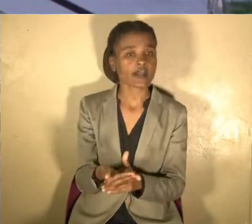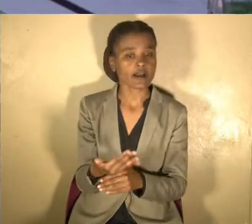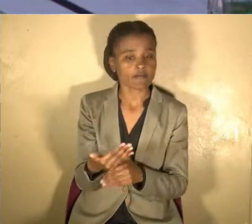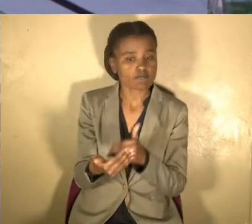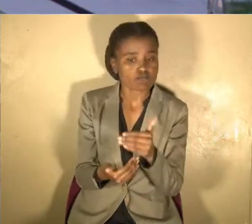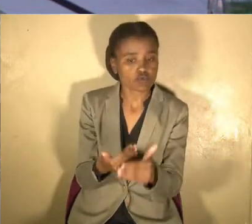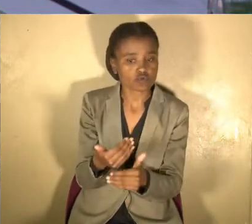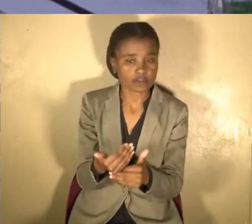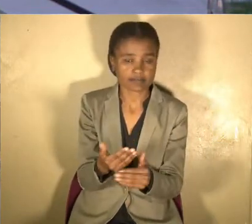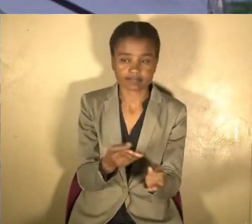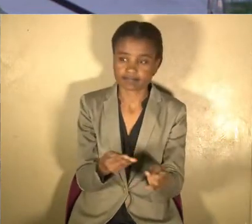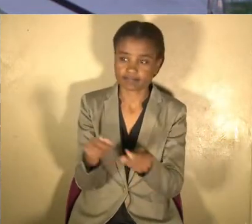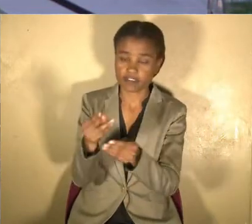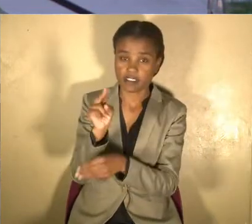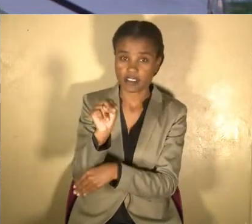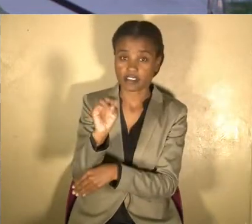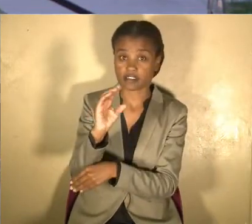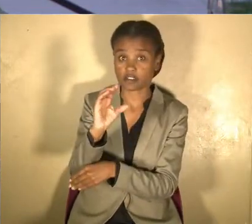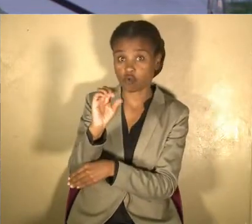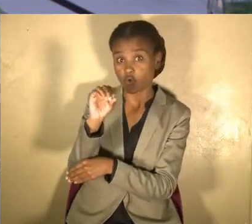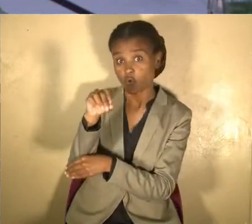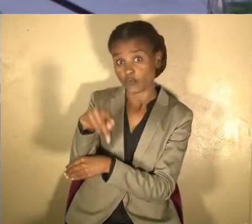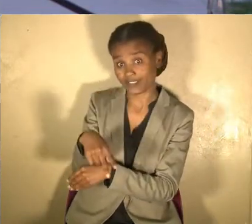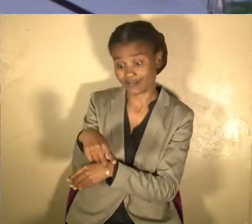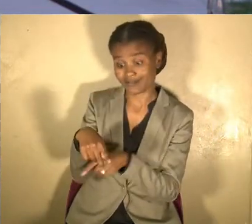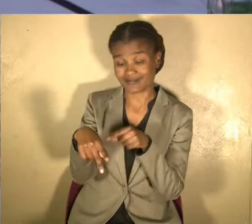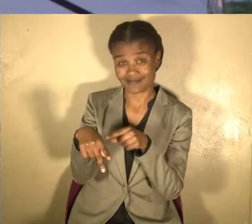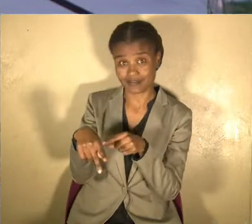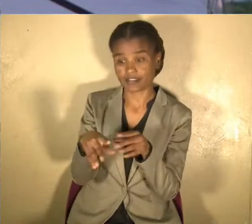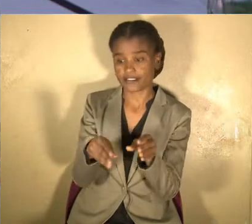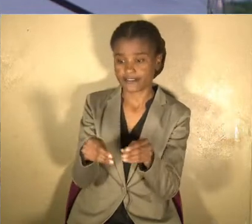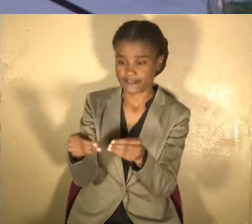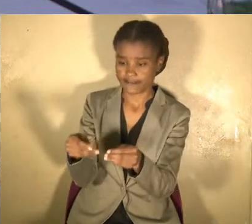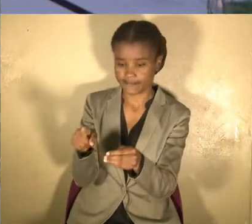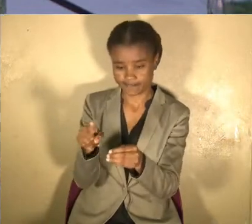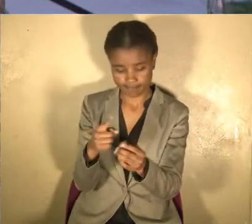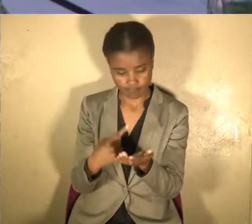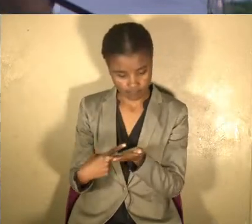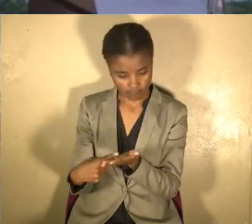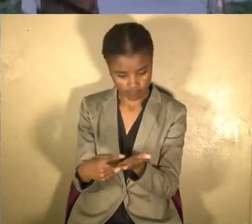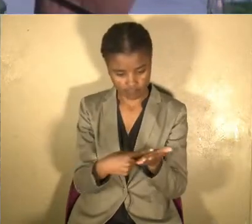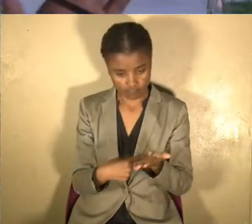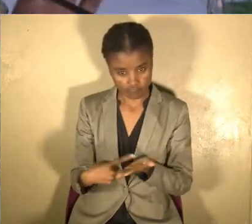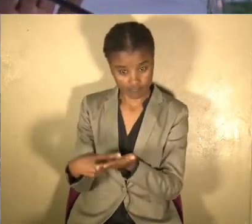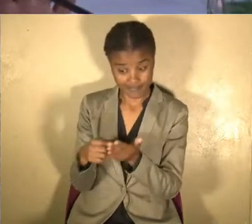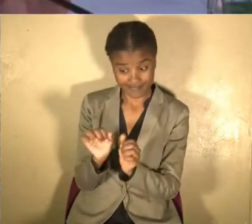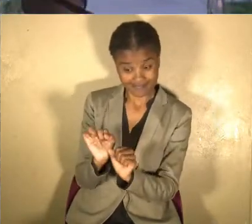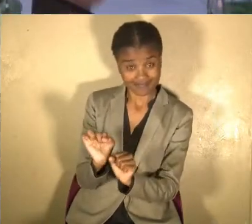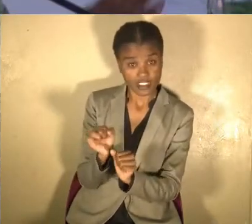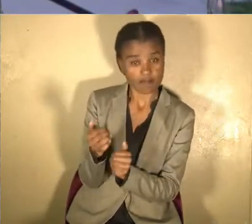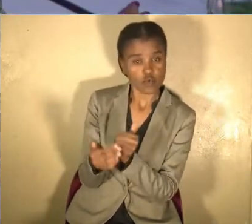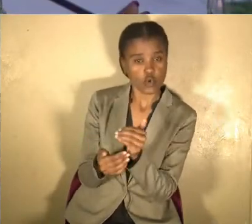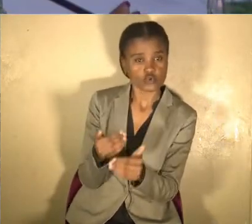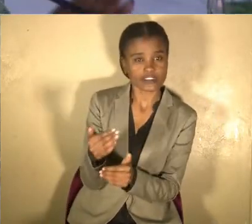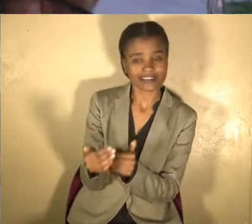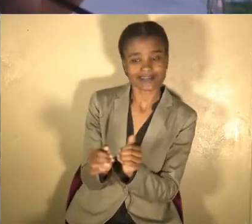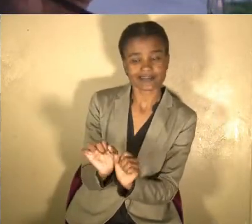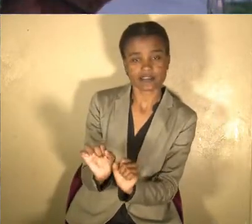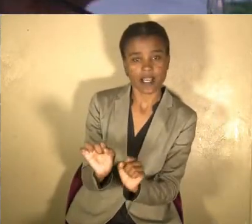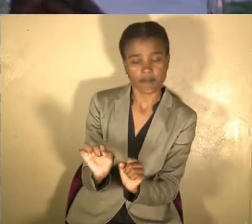the NCOP, and the NCOP and the National Assembly will engage in terms of their processes of